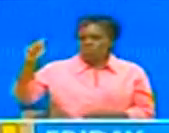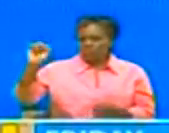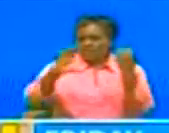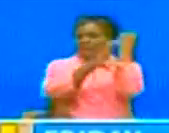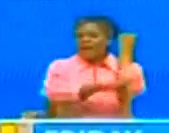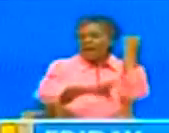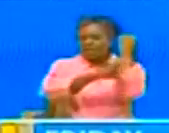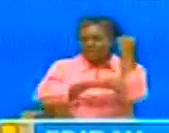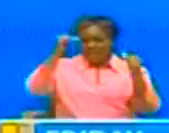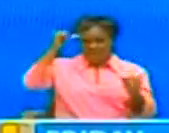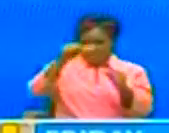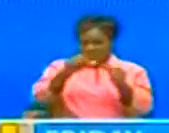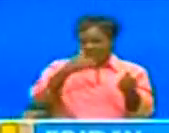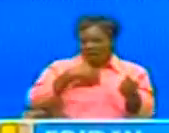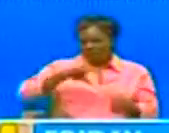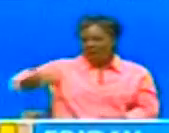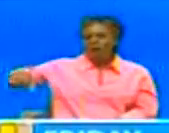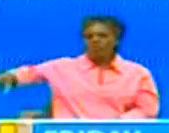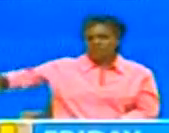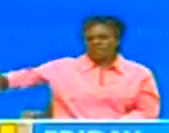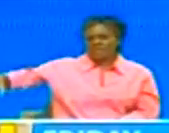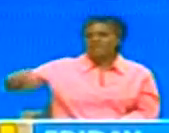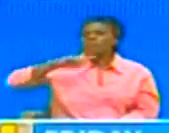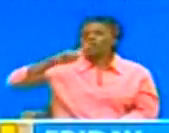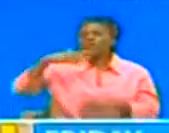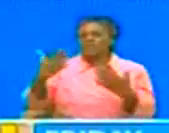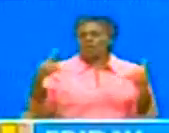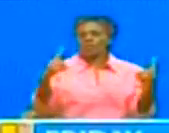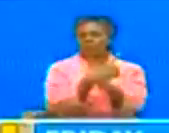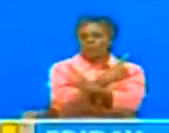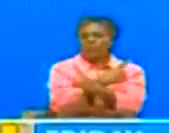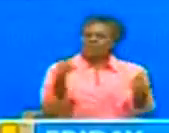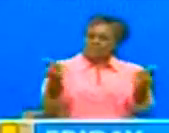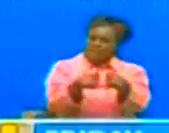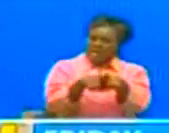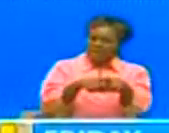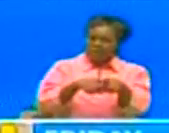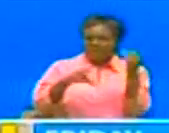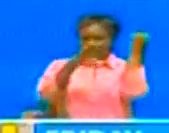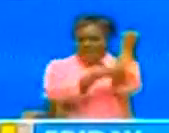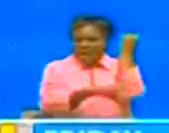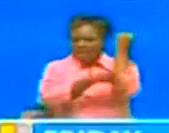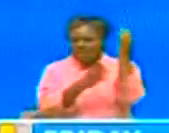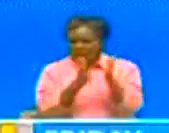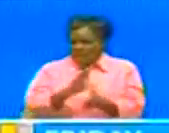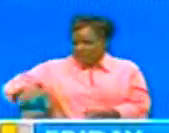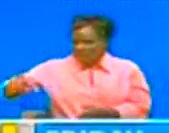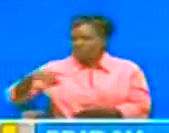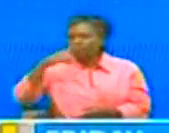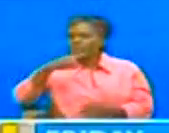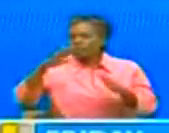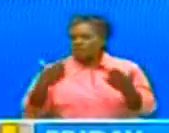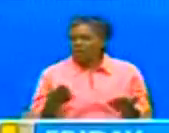into consideration that we say county? So is it country, same as county, or is it country, and why?